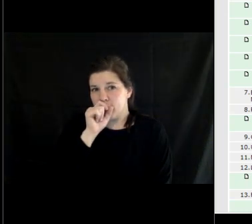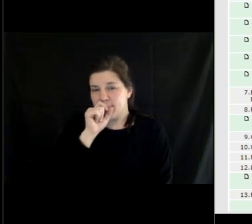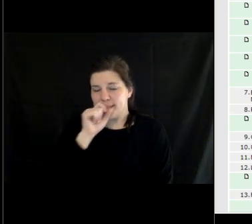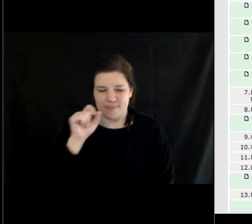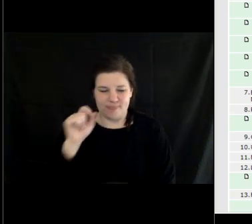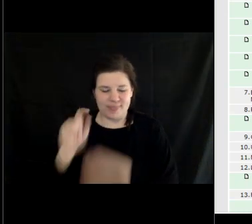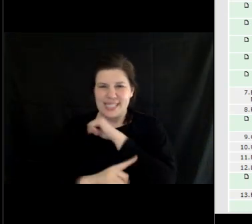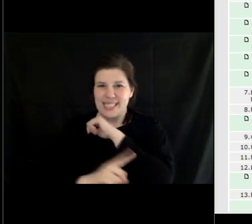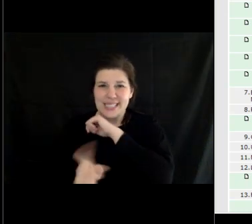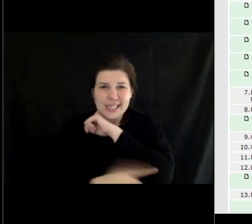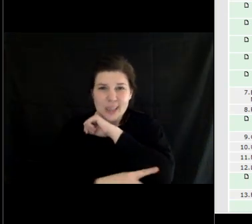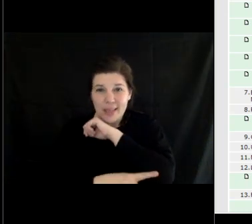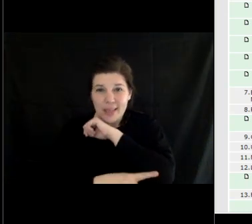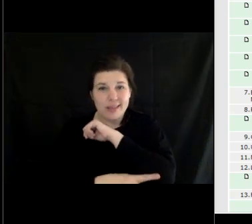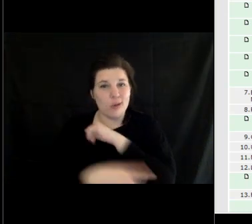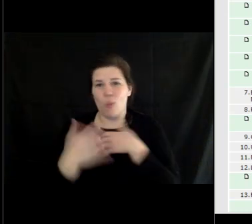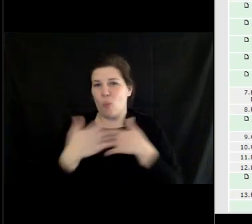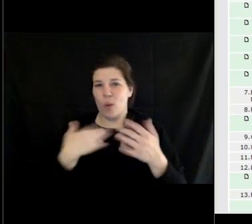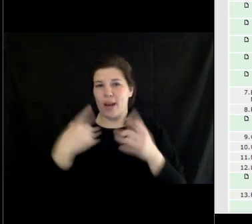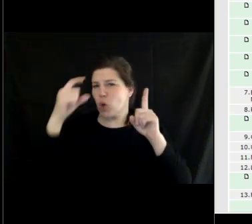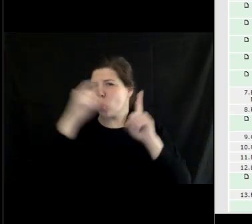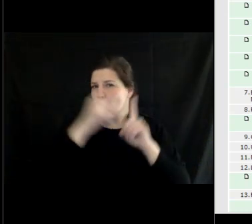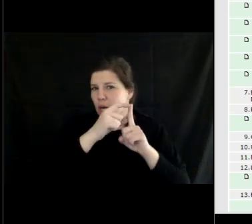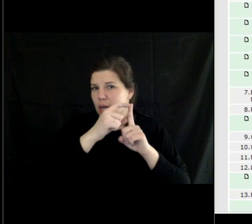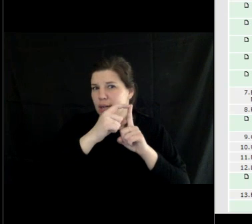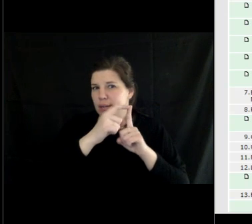disciplined, or whatever word you want to use. I'm a little nervous